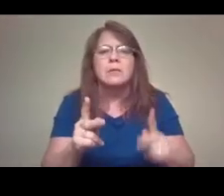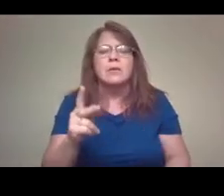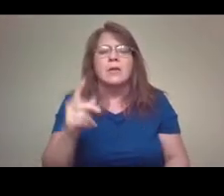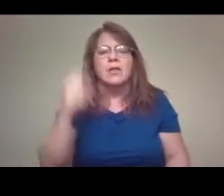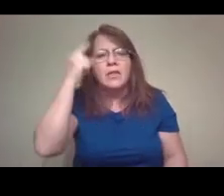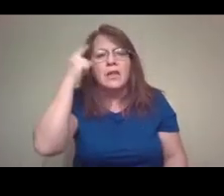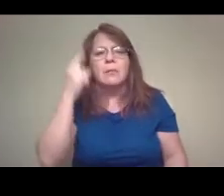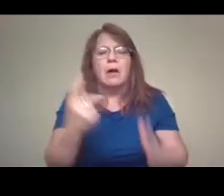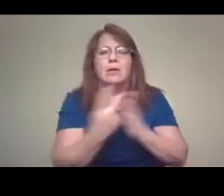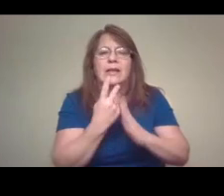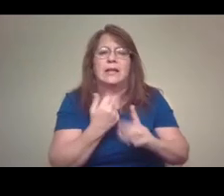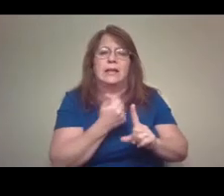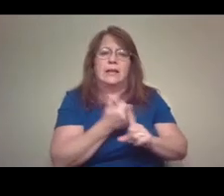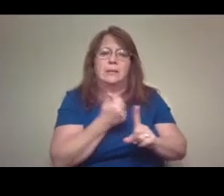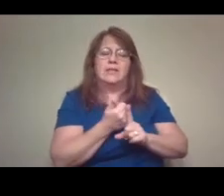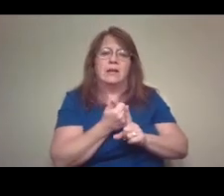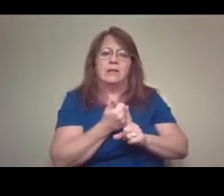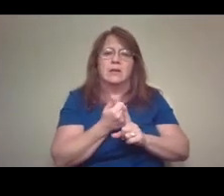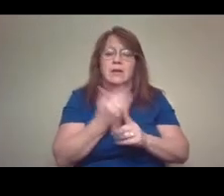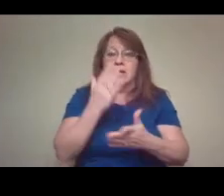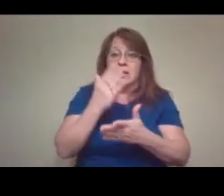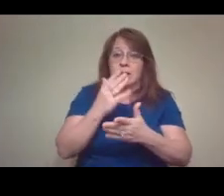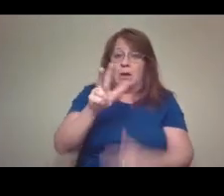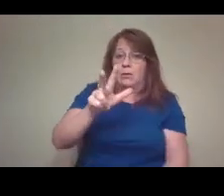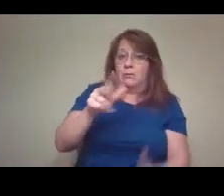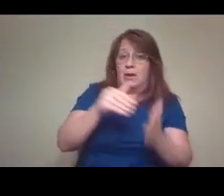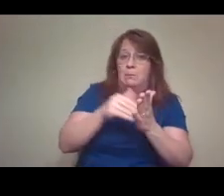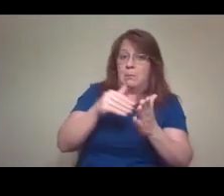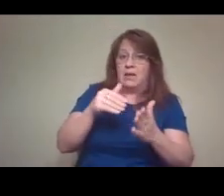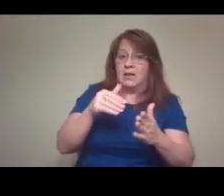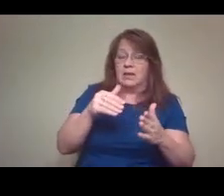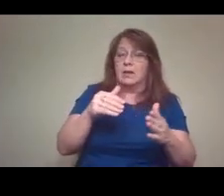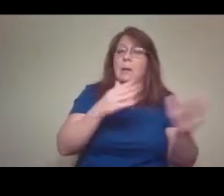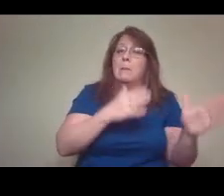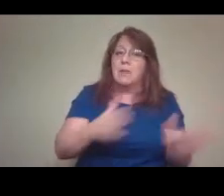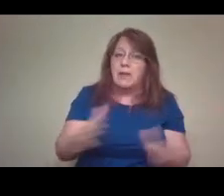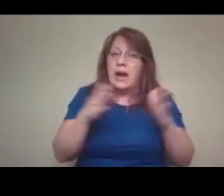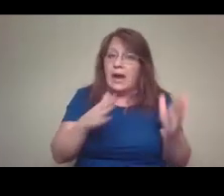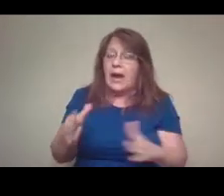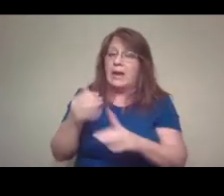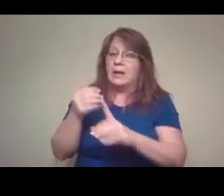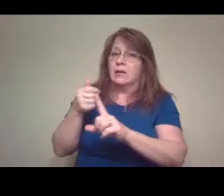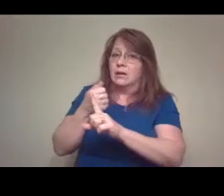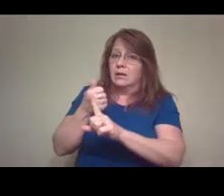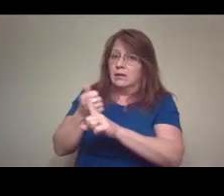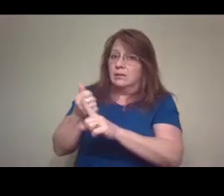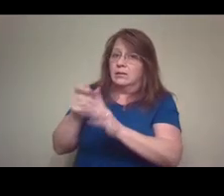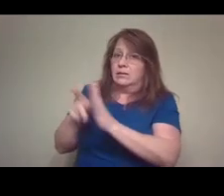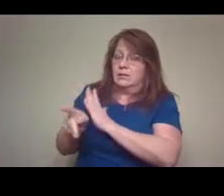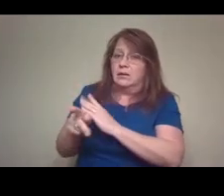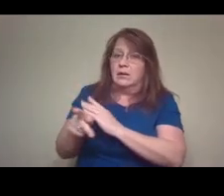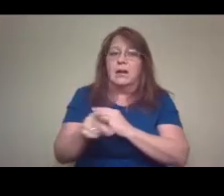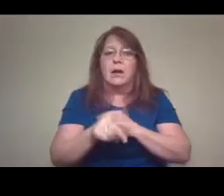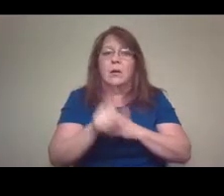About 3 million make a plan to die by suicide. About 1.3 million attempt suicide. And